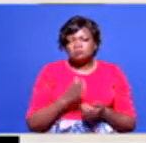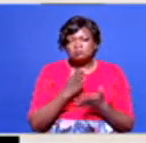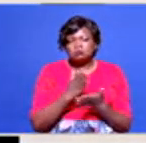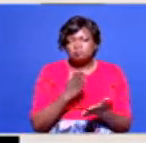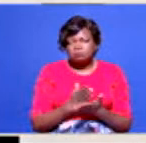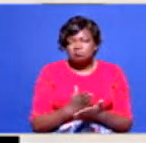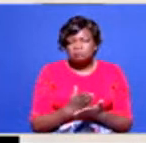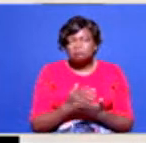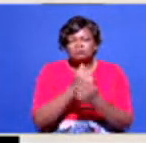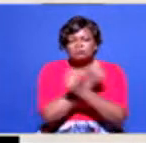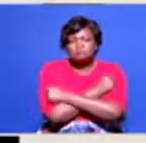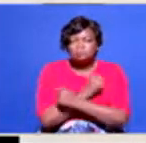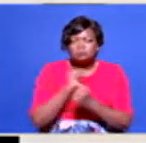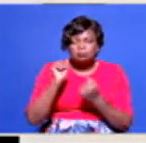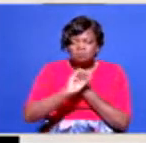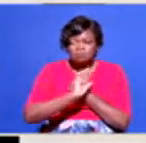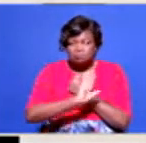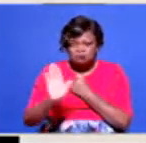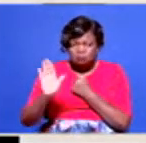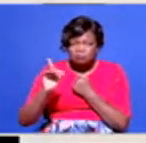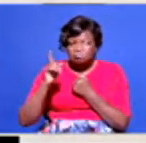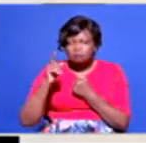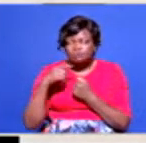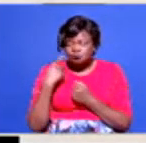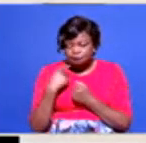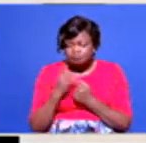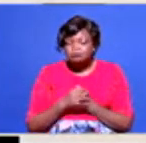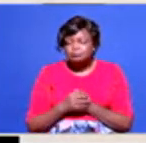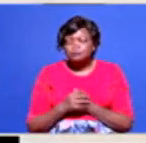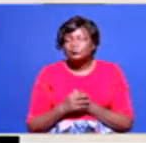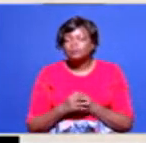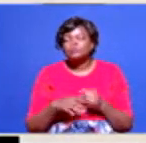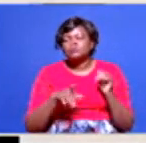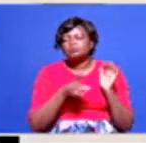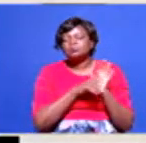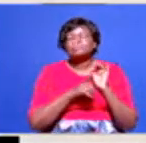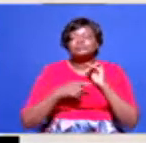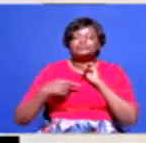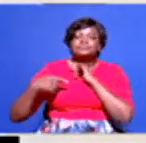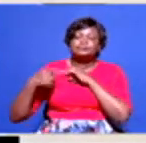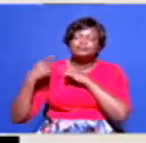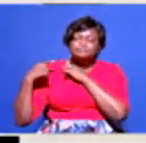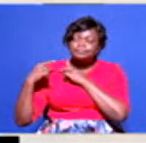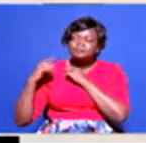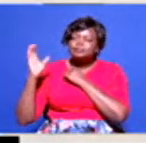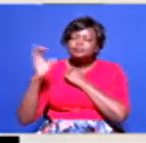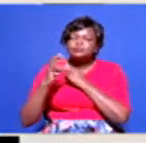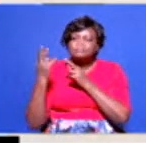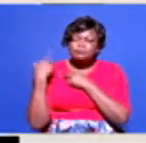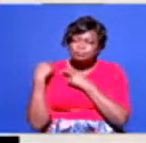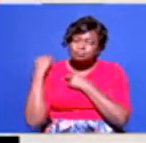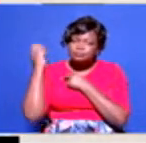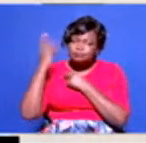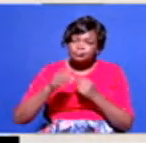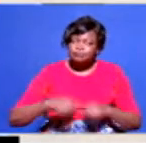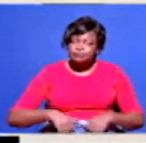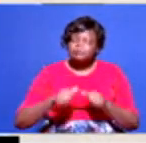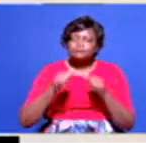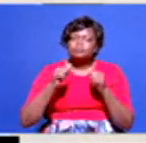patriot whose legacy of civic responsibility will continue to